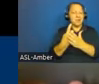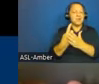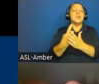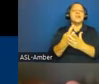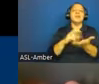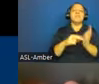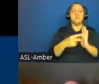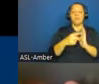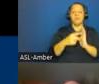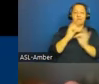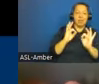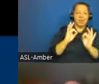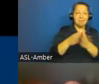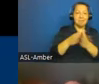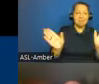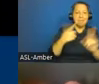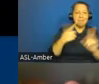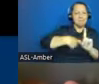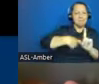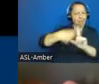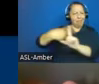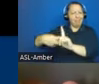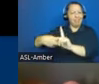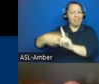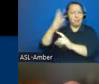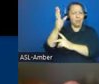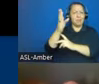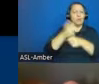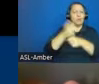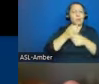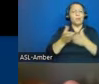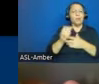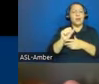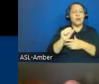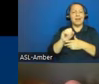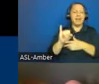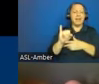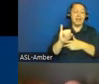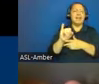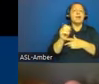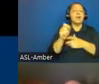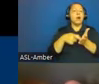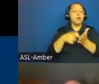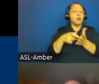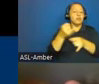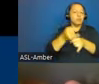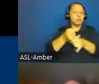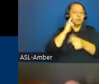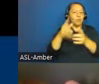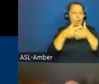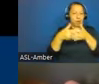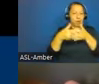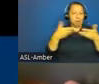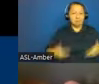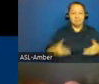created by the Archaeological Institute of America. My name is Andy Goldman, and I'm the president of the Spokane Society of the AIA,